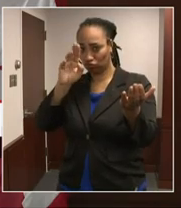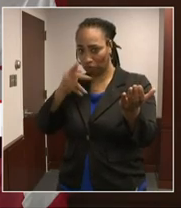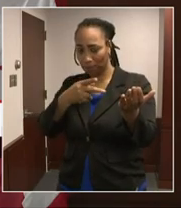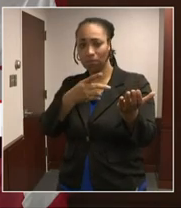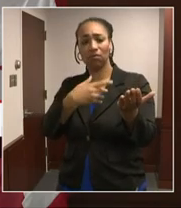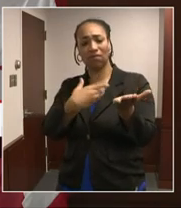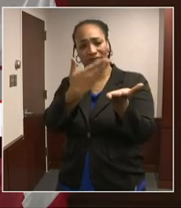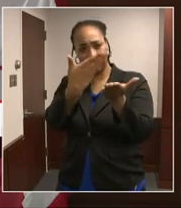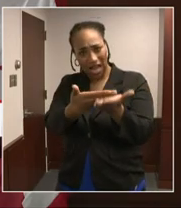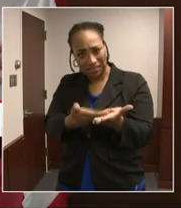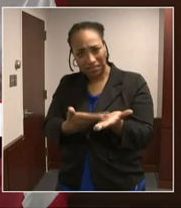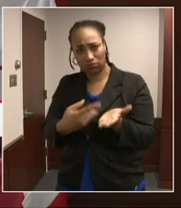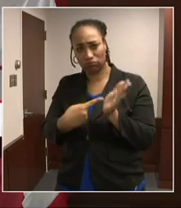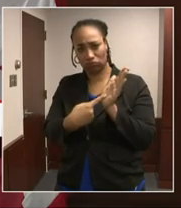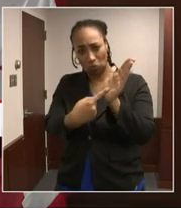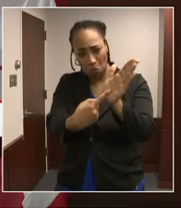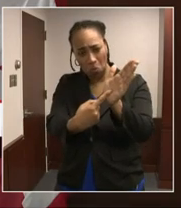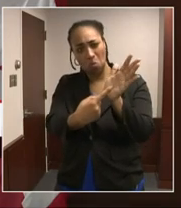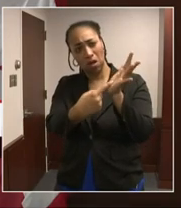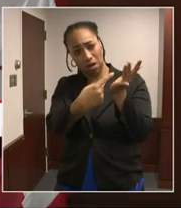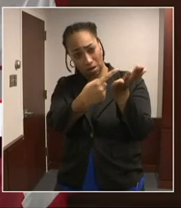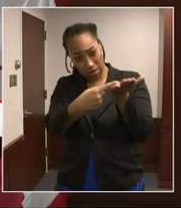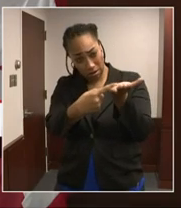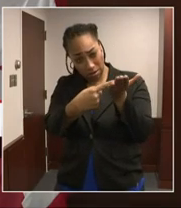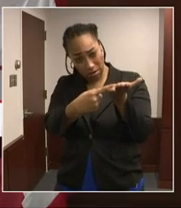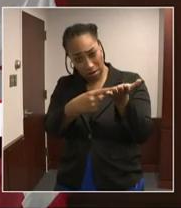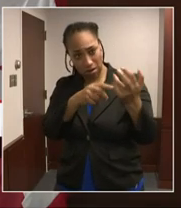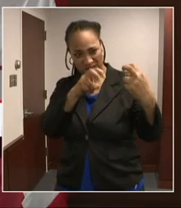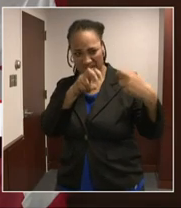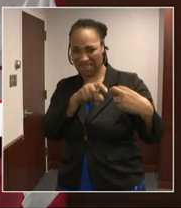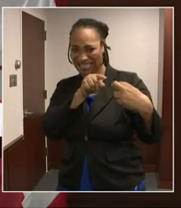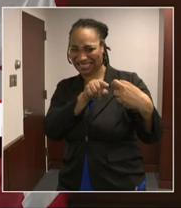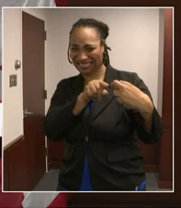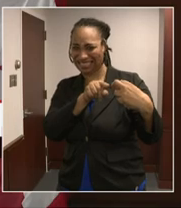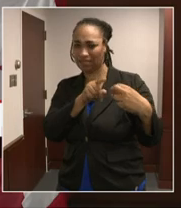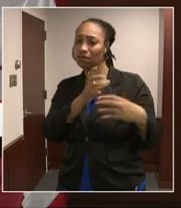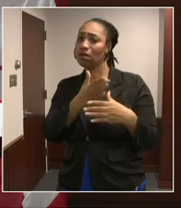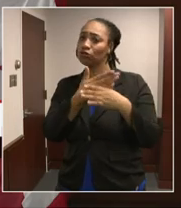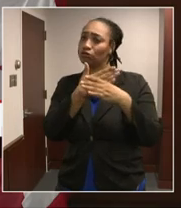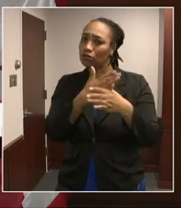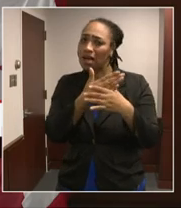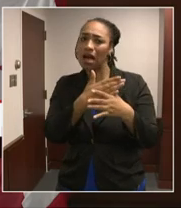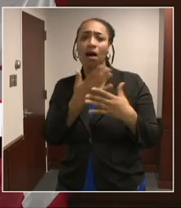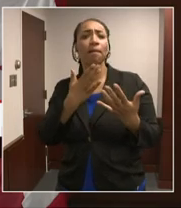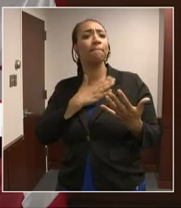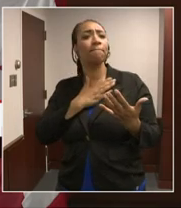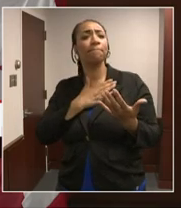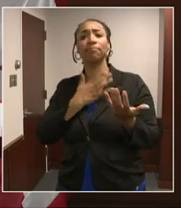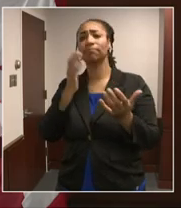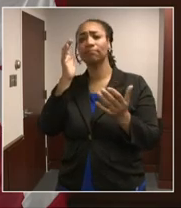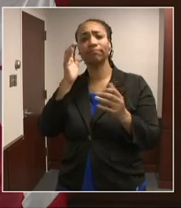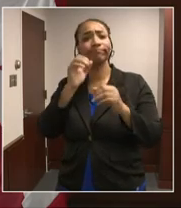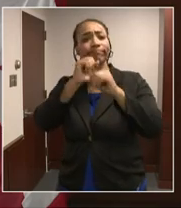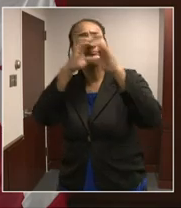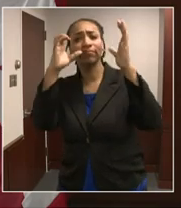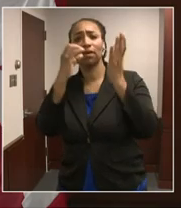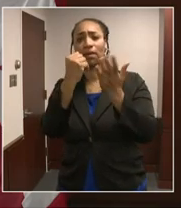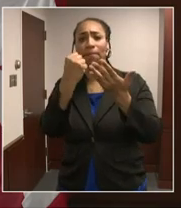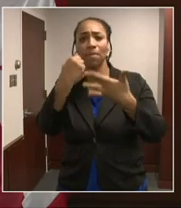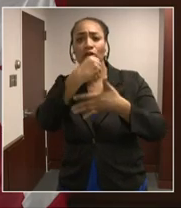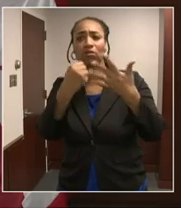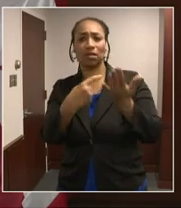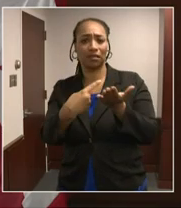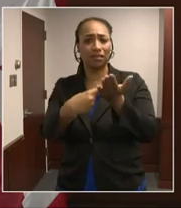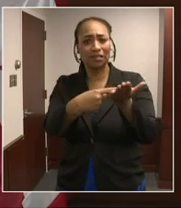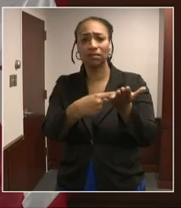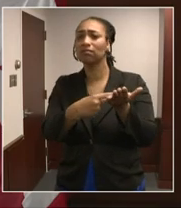cooperatively on our shared priorities and areas where he has concerns. So I've made that offer once again to the White House.